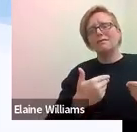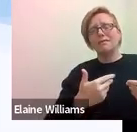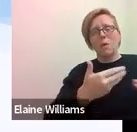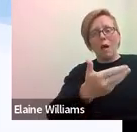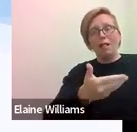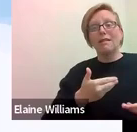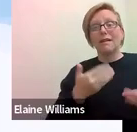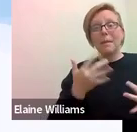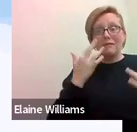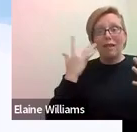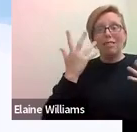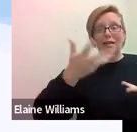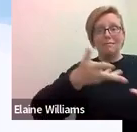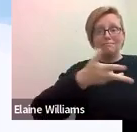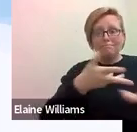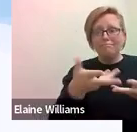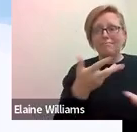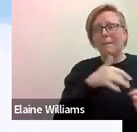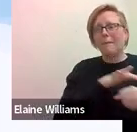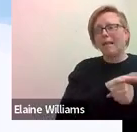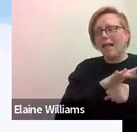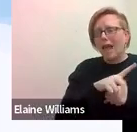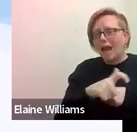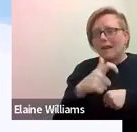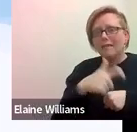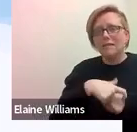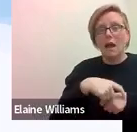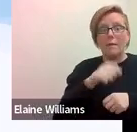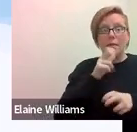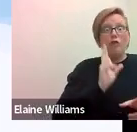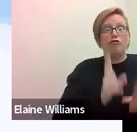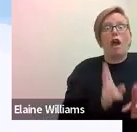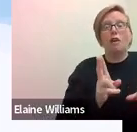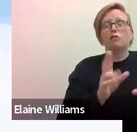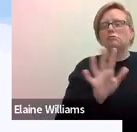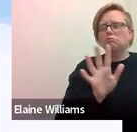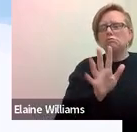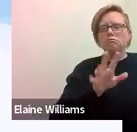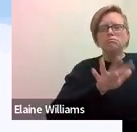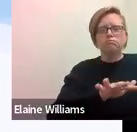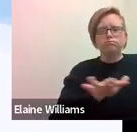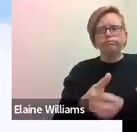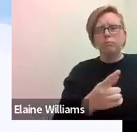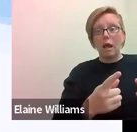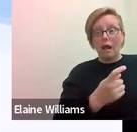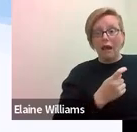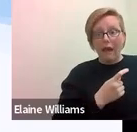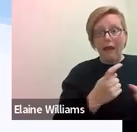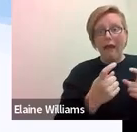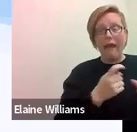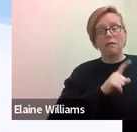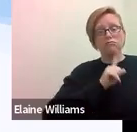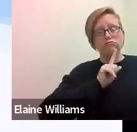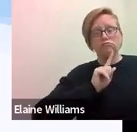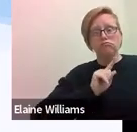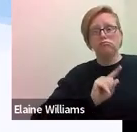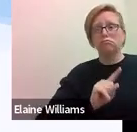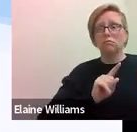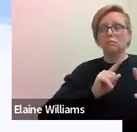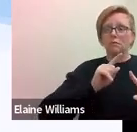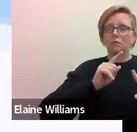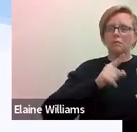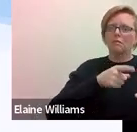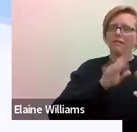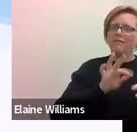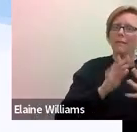give the, and they schedule plenty of time for the family to ask questions and feel really comfortable about what the kindergarten day will look